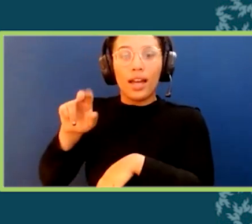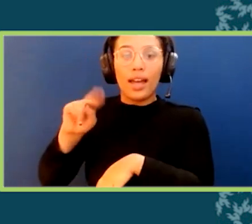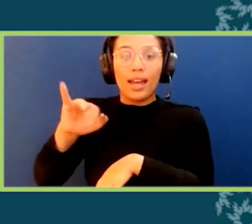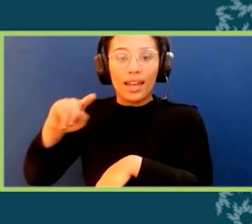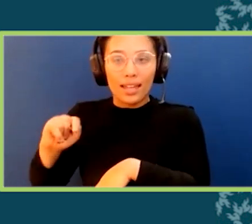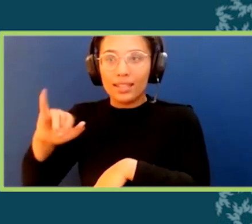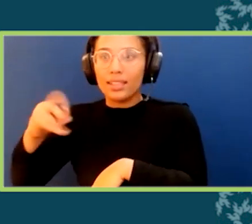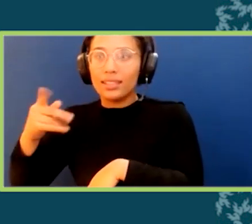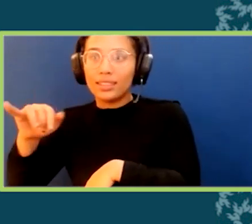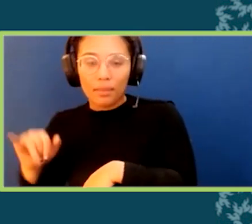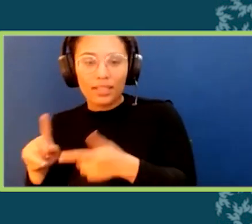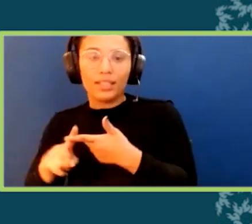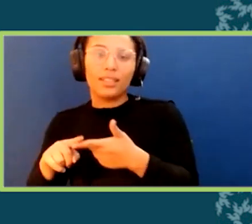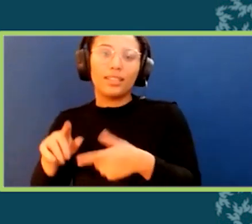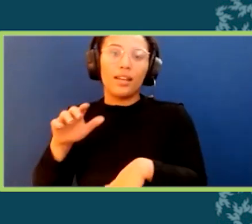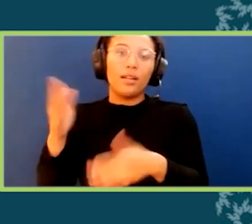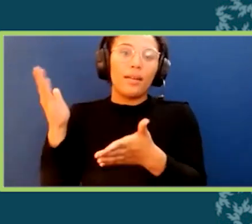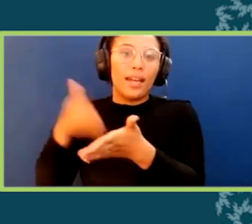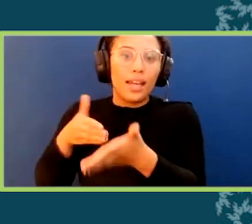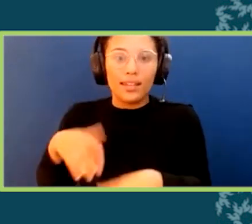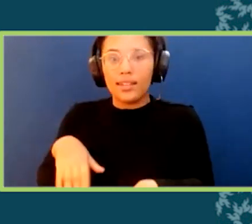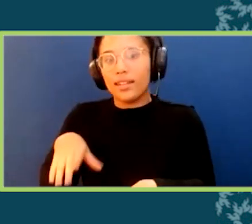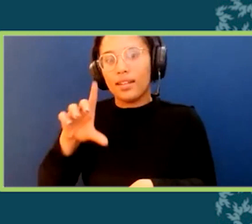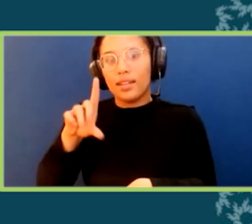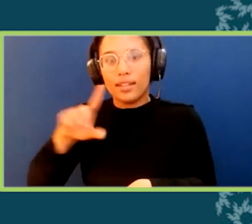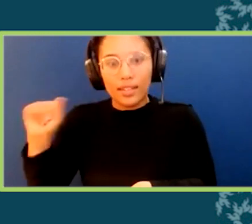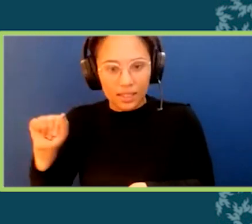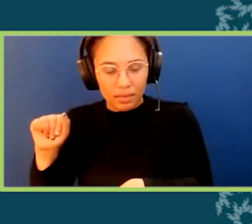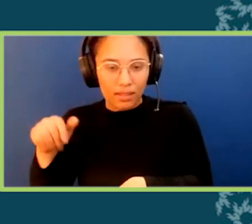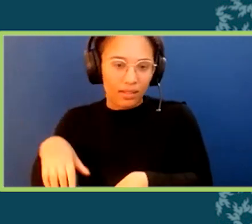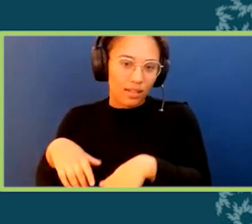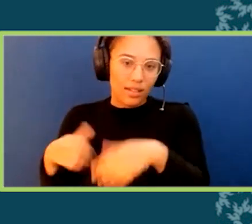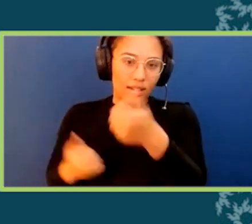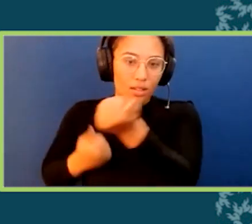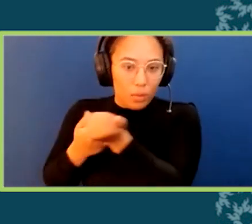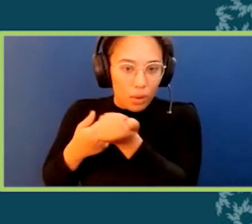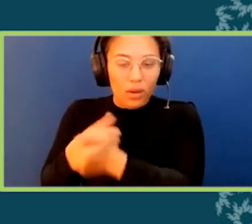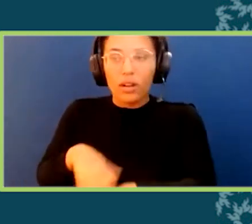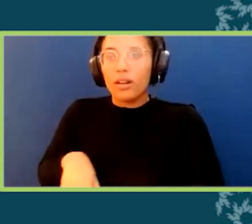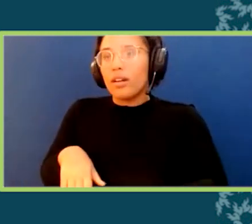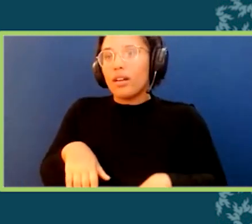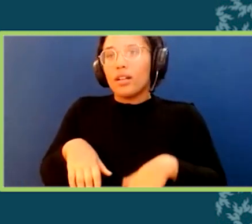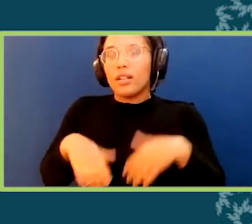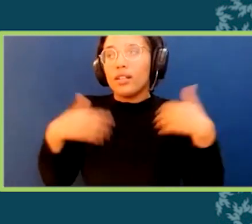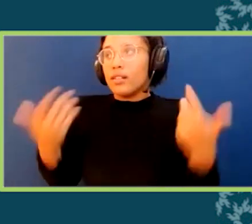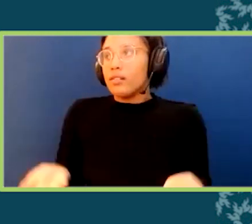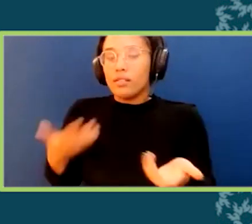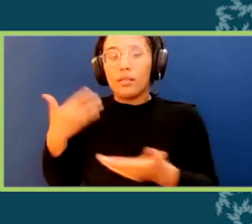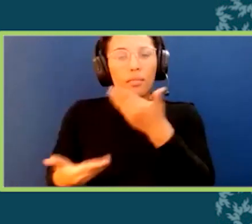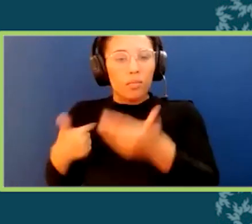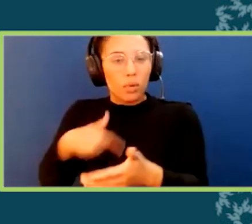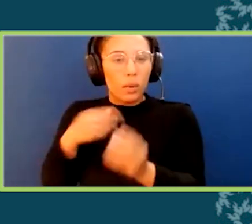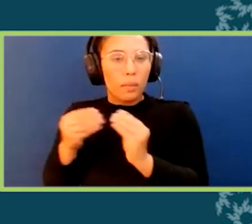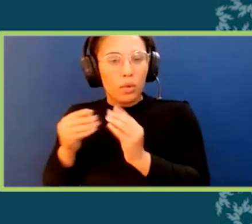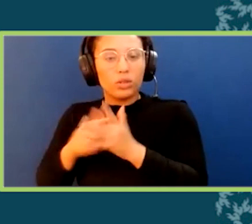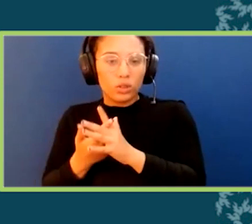anti-homophobia, anti-transphobia, right? We're all moving like an abacus for, is this going to be ageist for me to